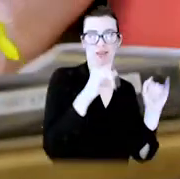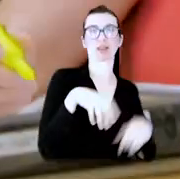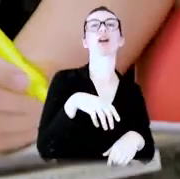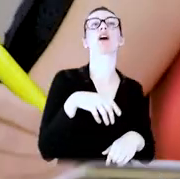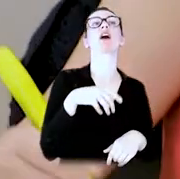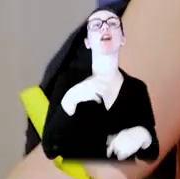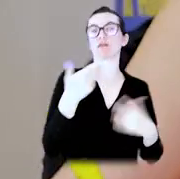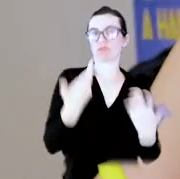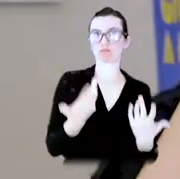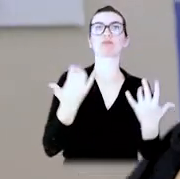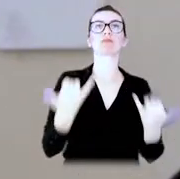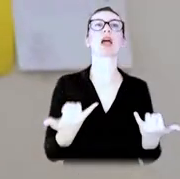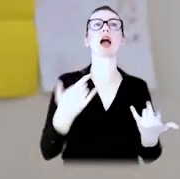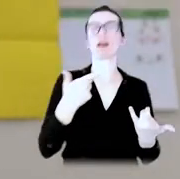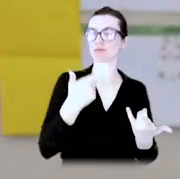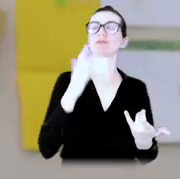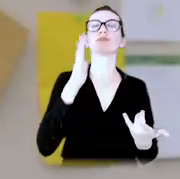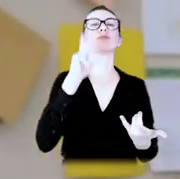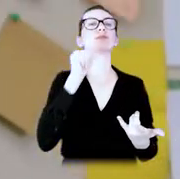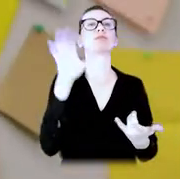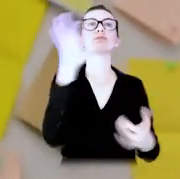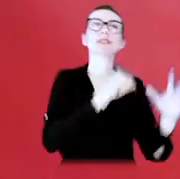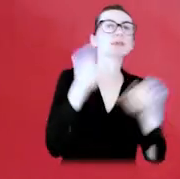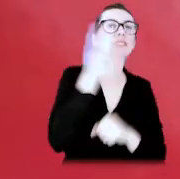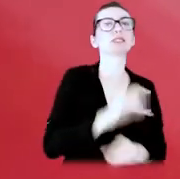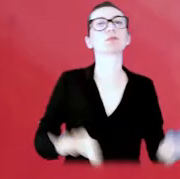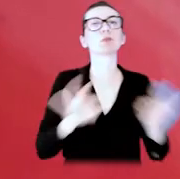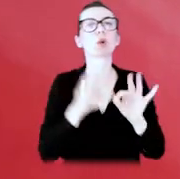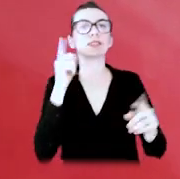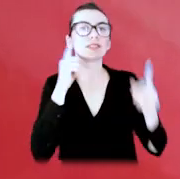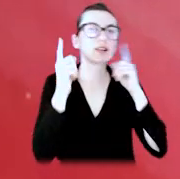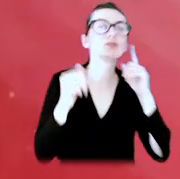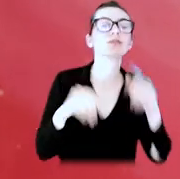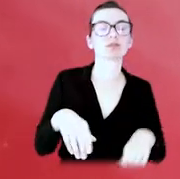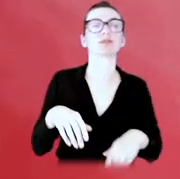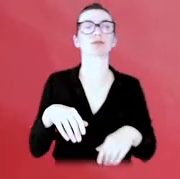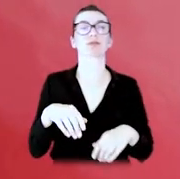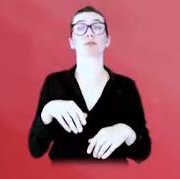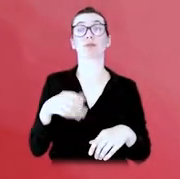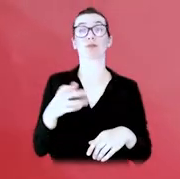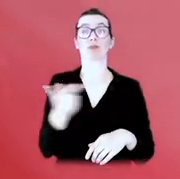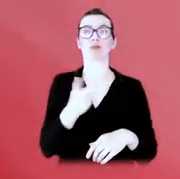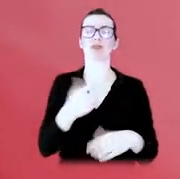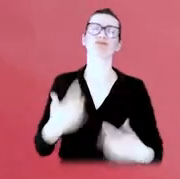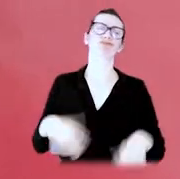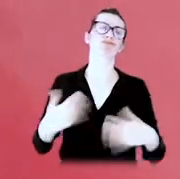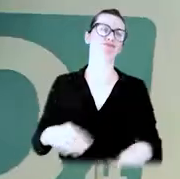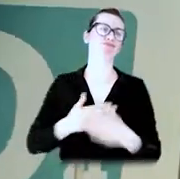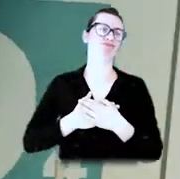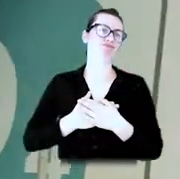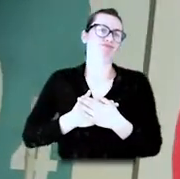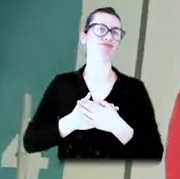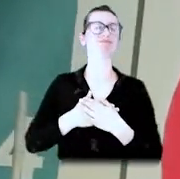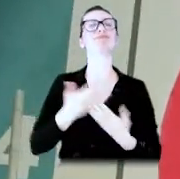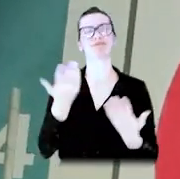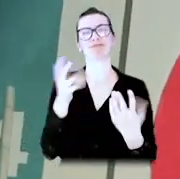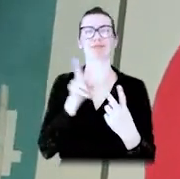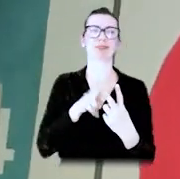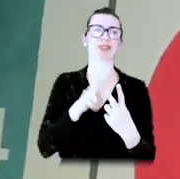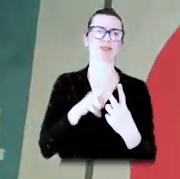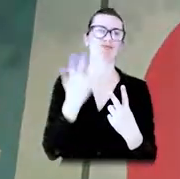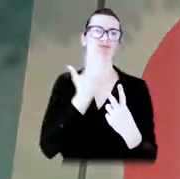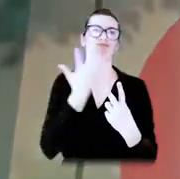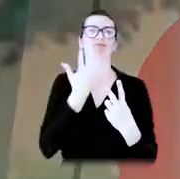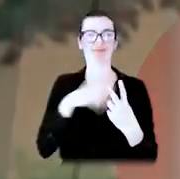to miss important sounds with Sierra by her side. These two are quite the pair, and we are thrilled to share her story of